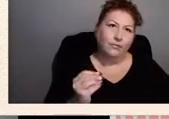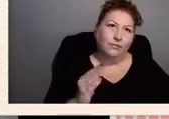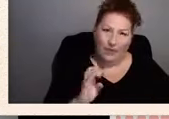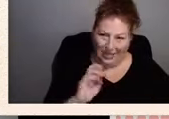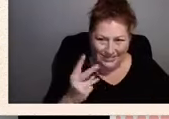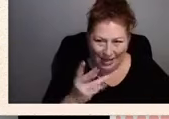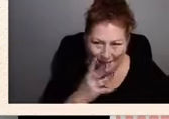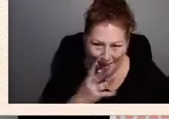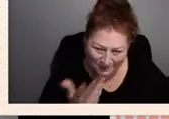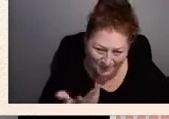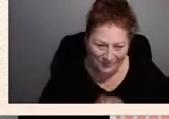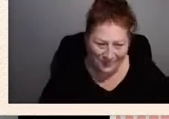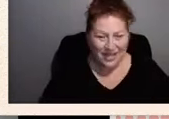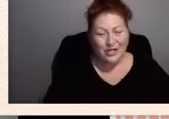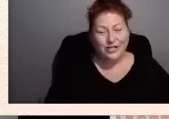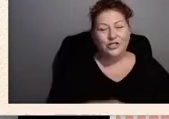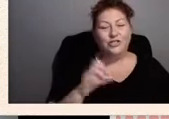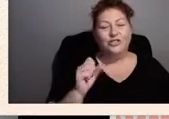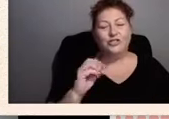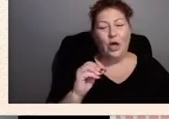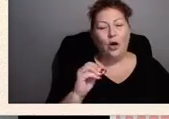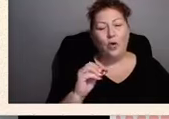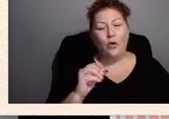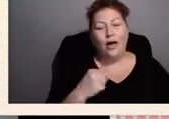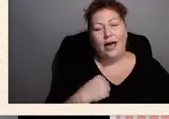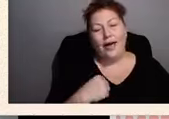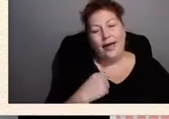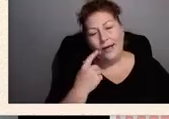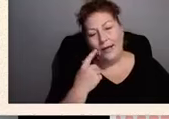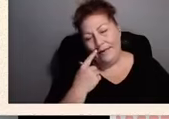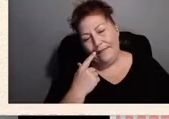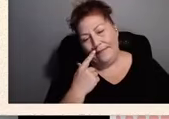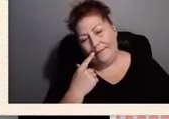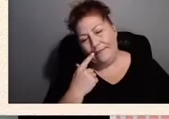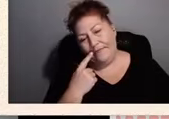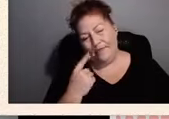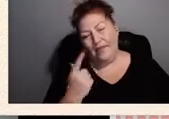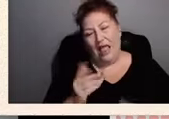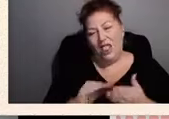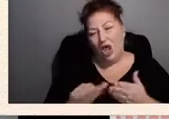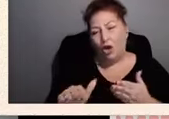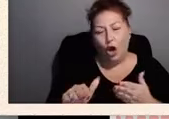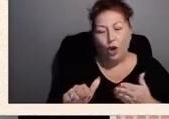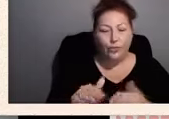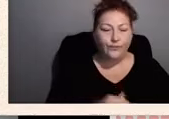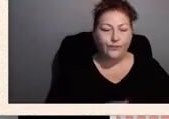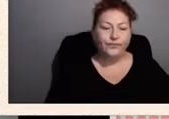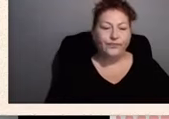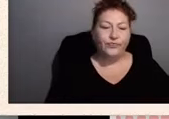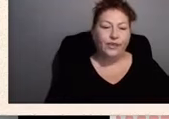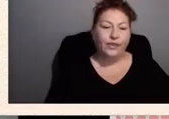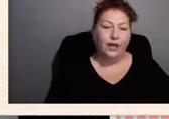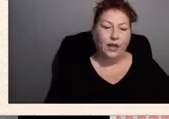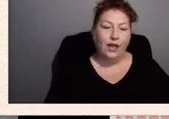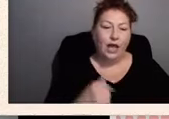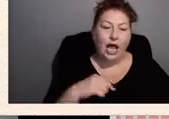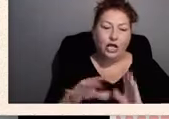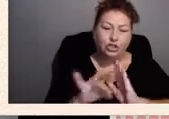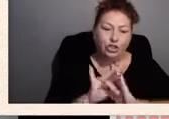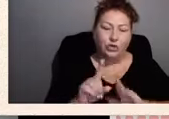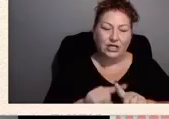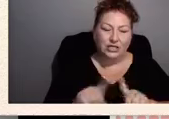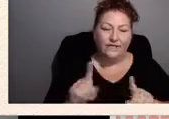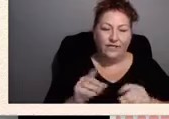basically. So I let her go, and I chose a different provider